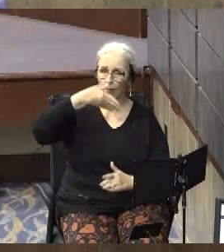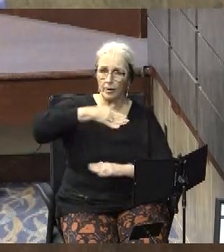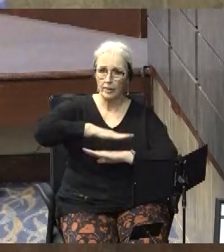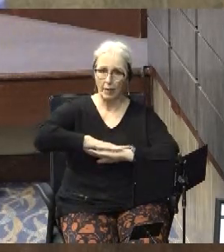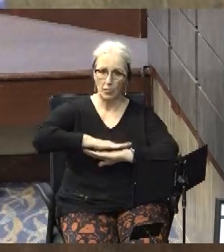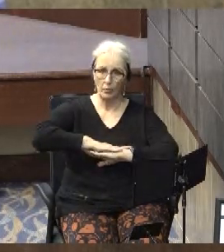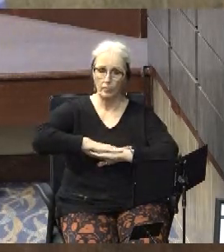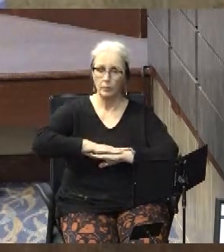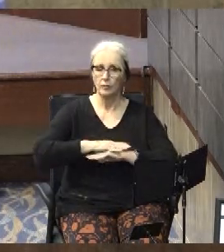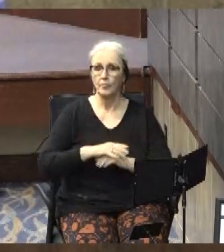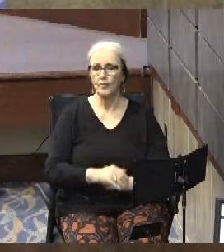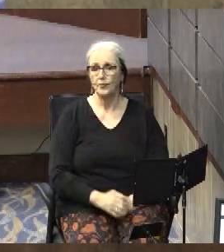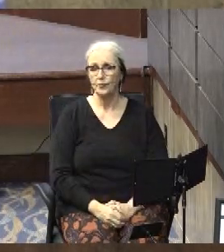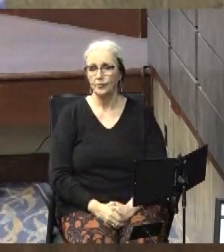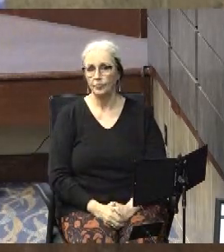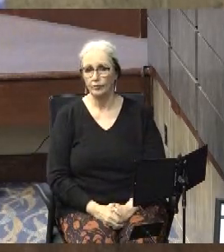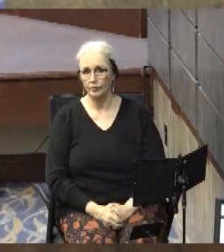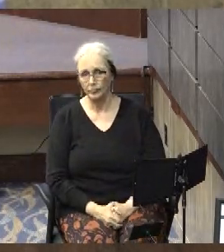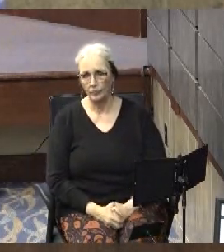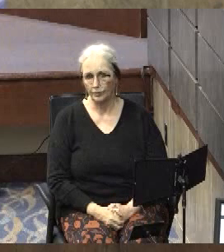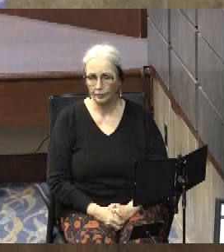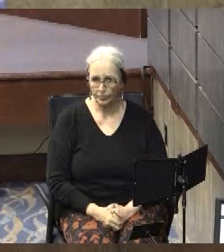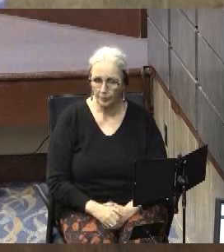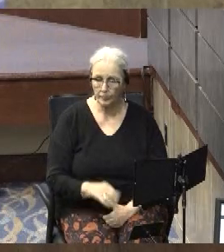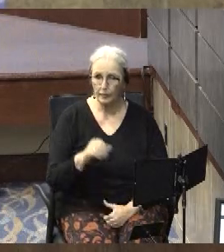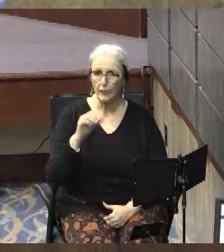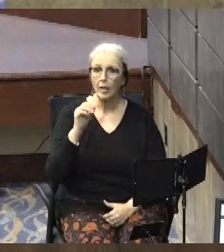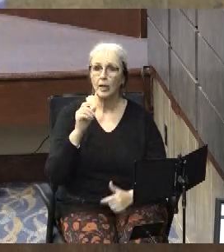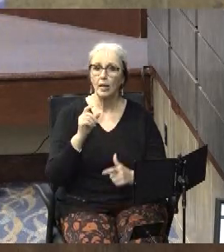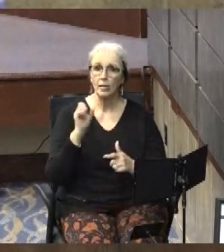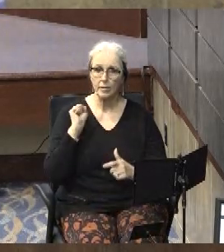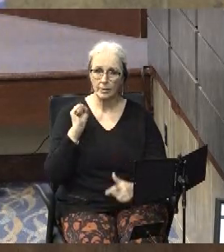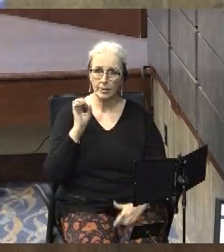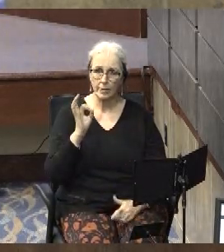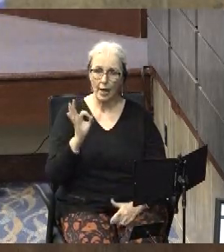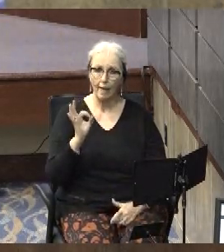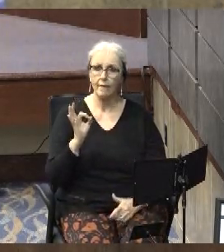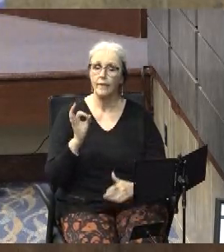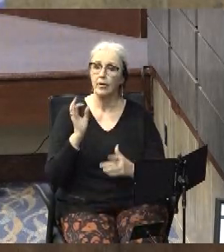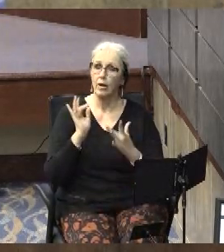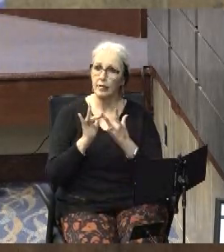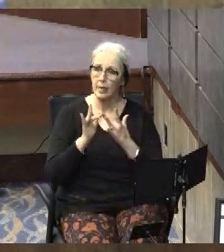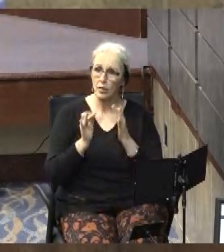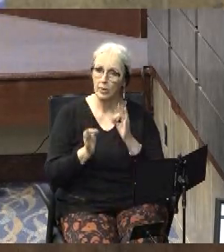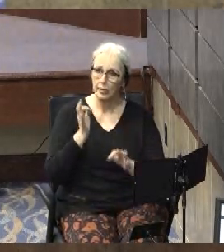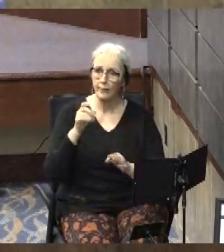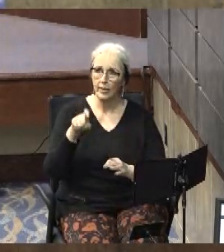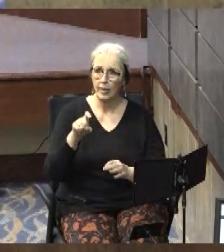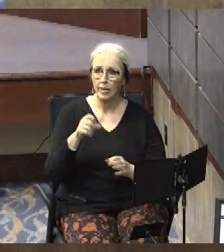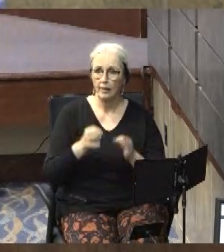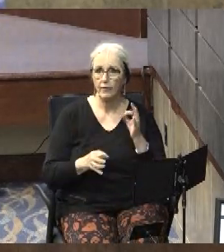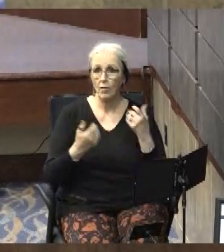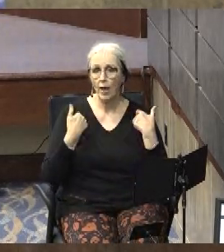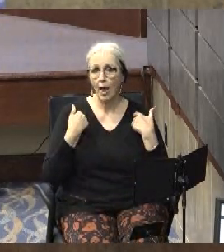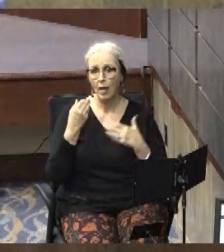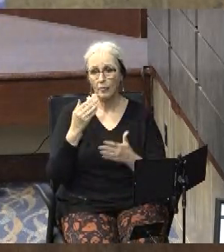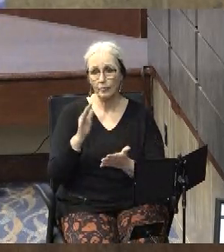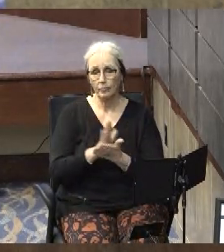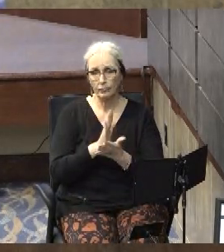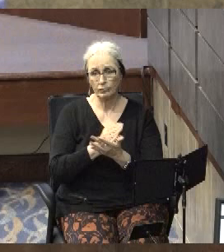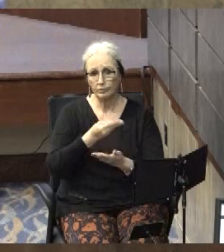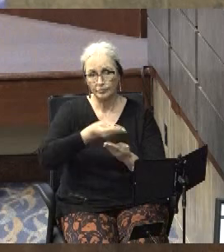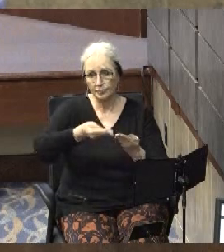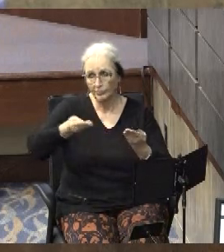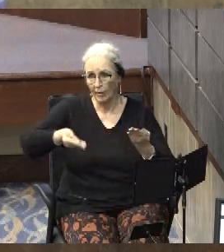outside the auditorium as you came in so that staff can contact you if necessary. If you have handouts, please let us know at the beginning of your presentation and staff